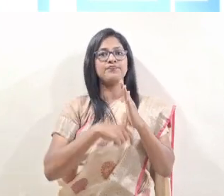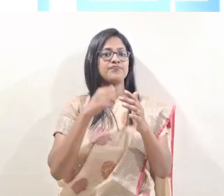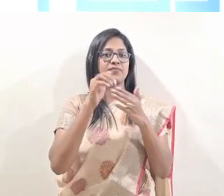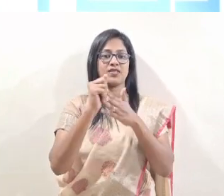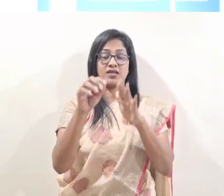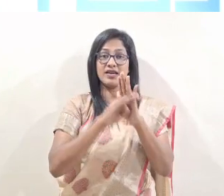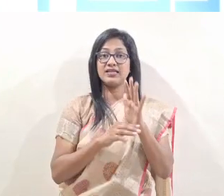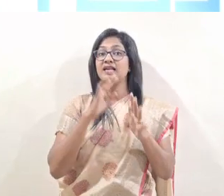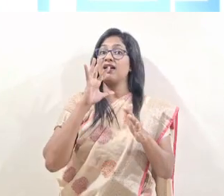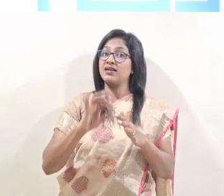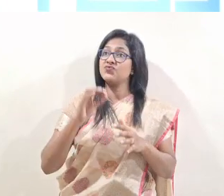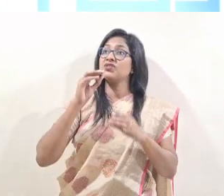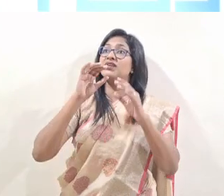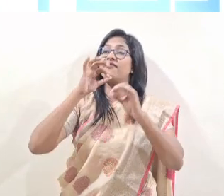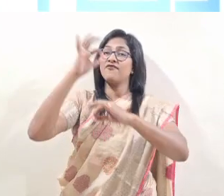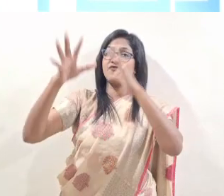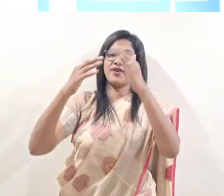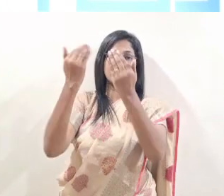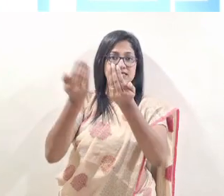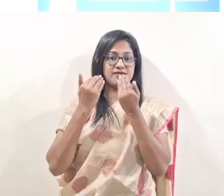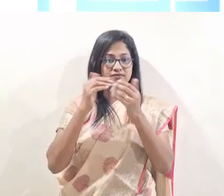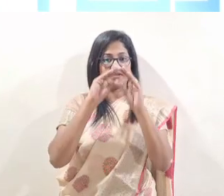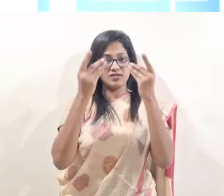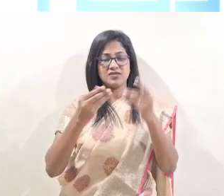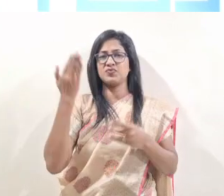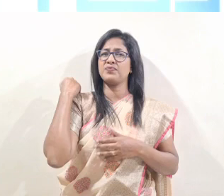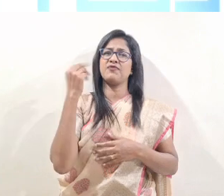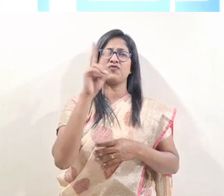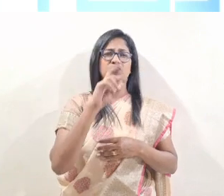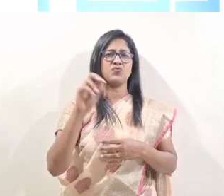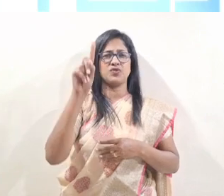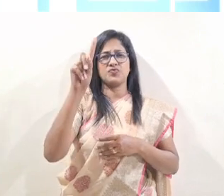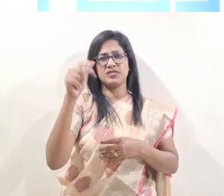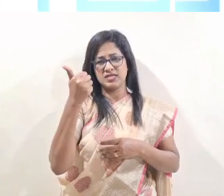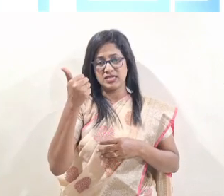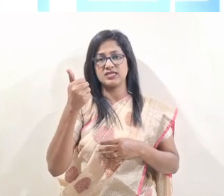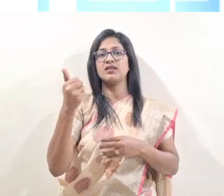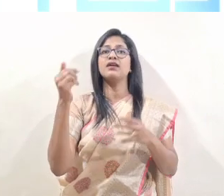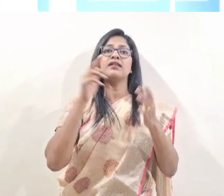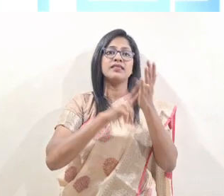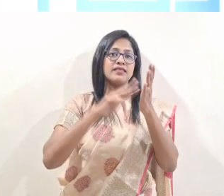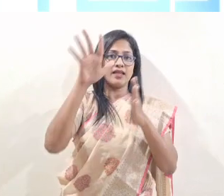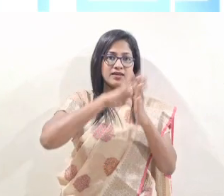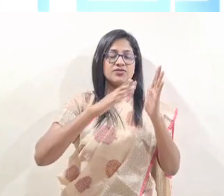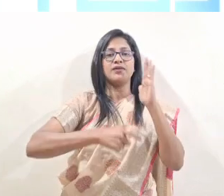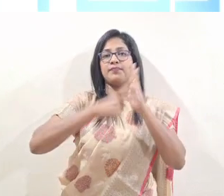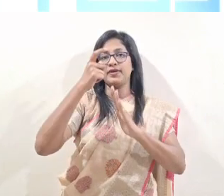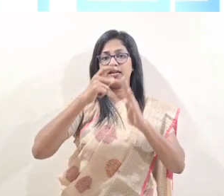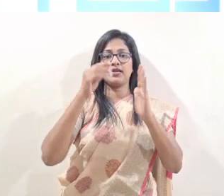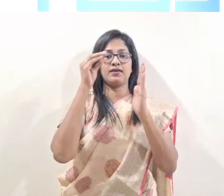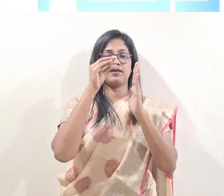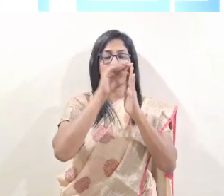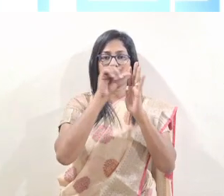fire safety design. And then in 2016, they were incorporated into National Building Code.